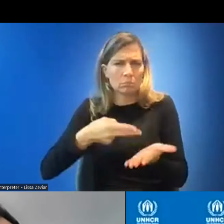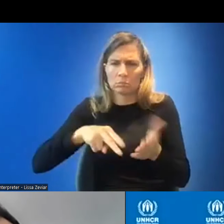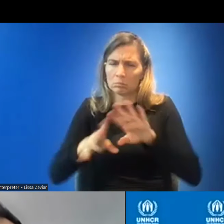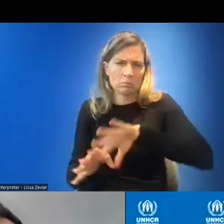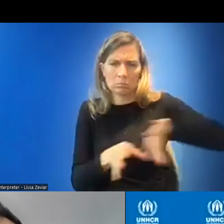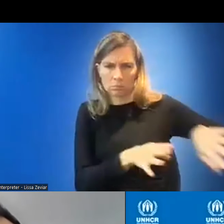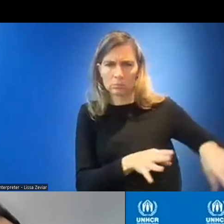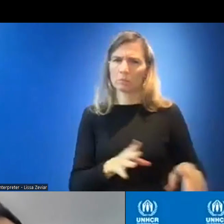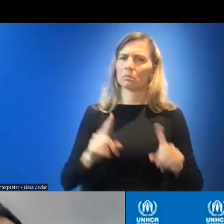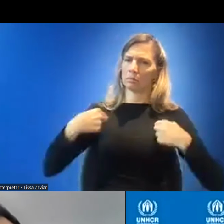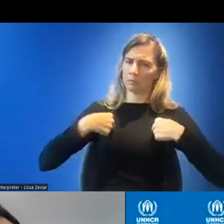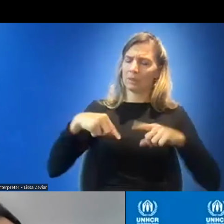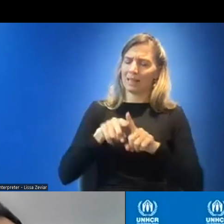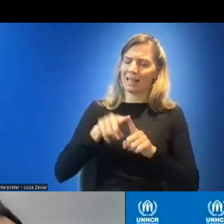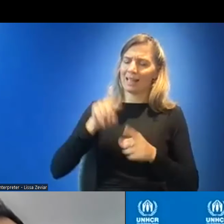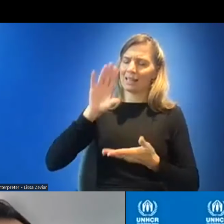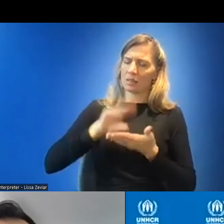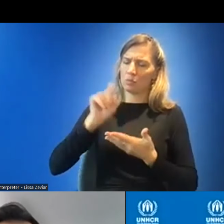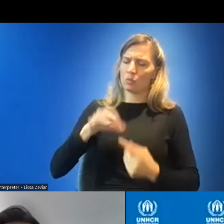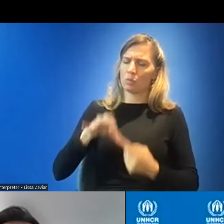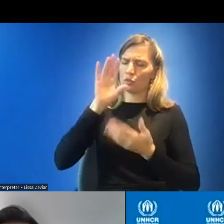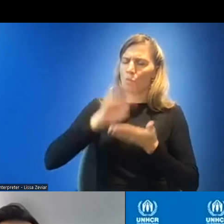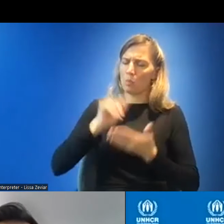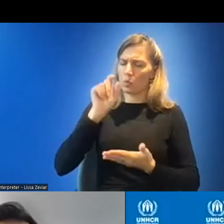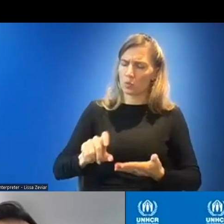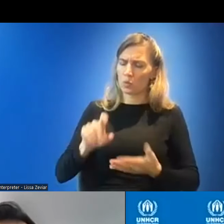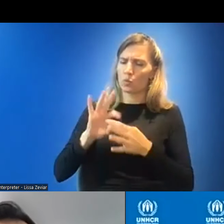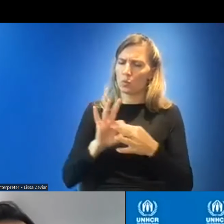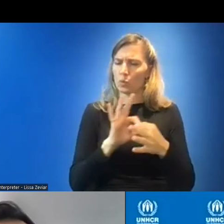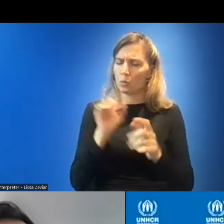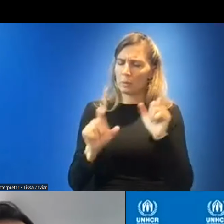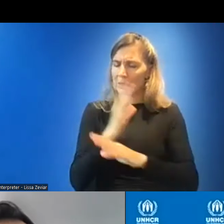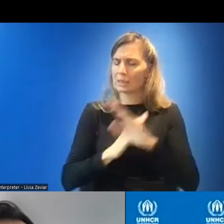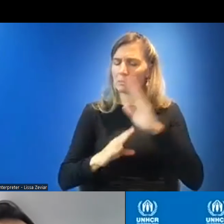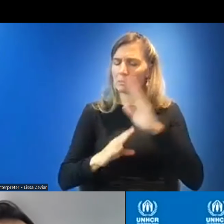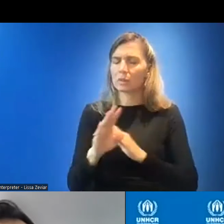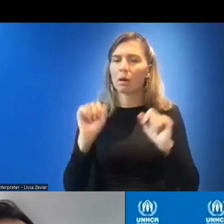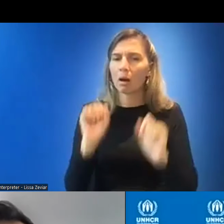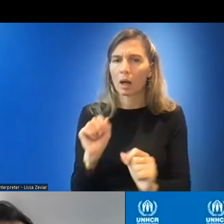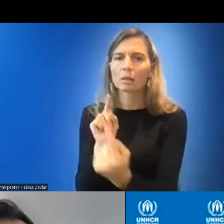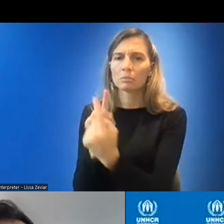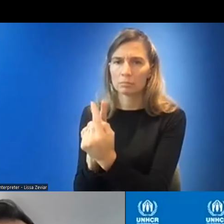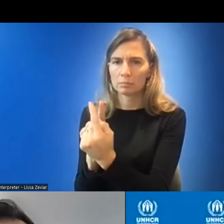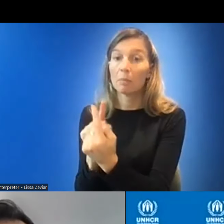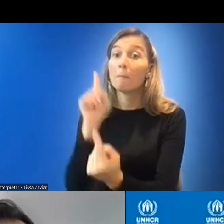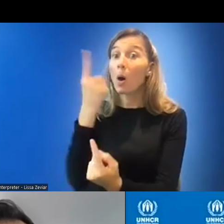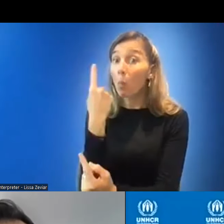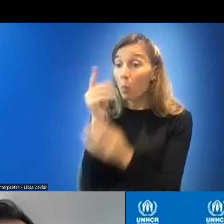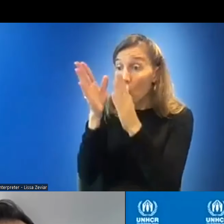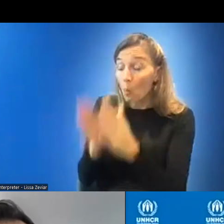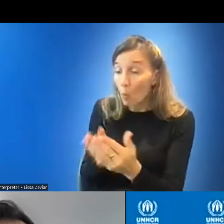of cases if it is more than just an individual case. So that would